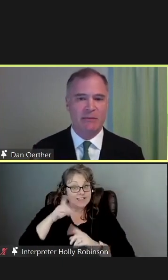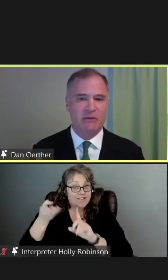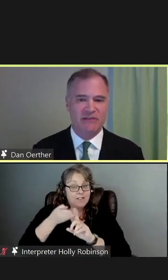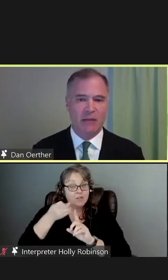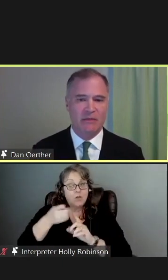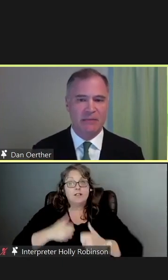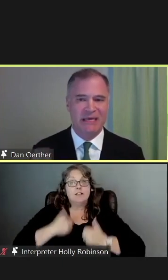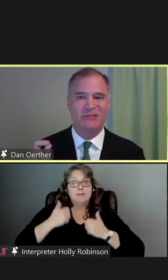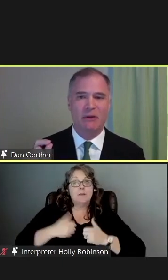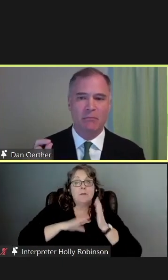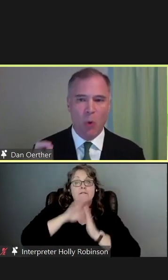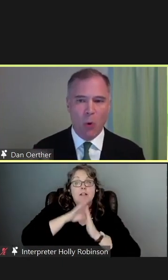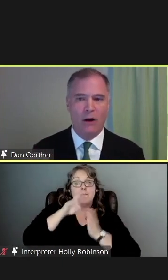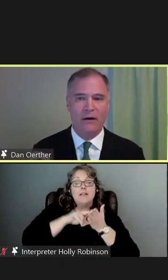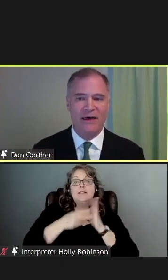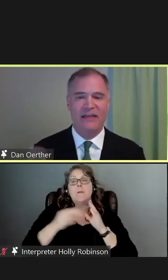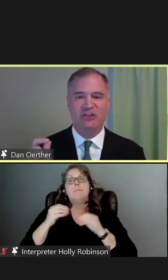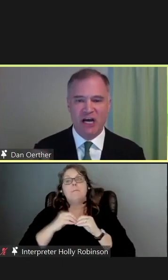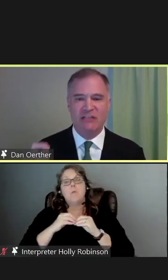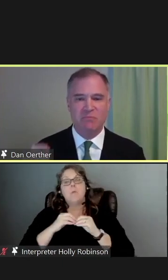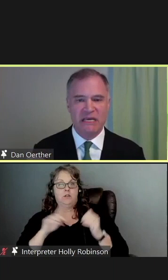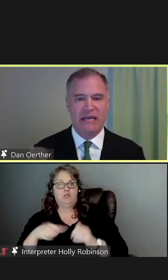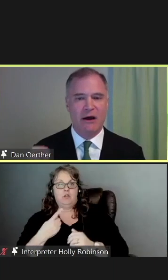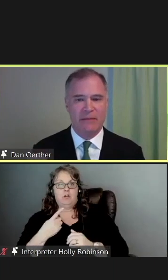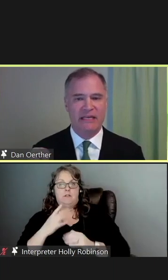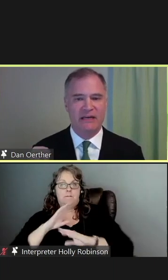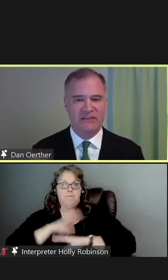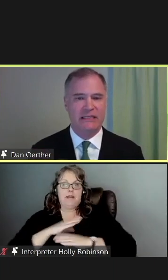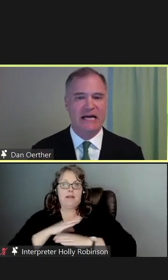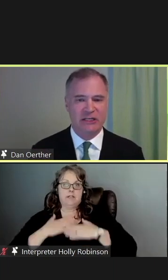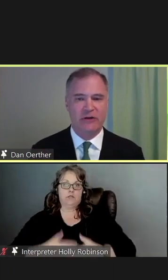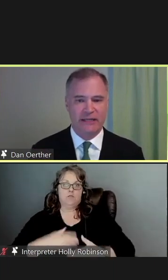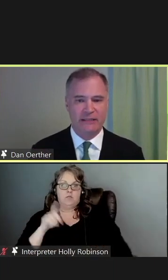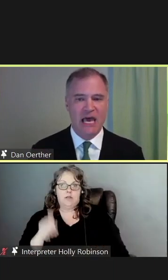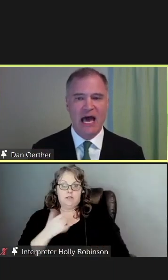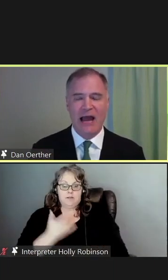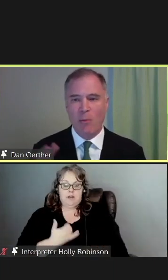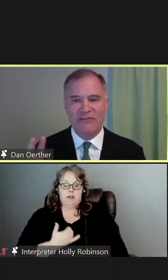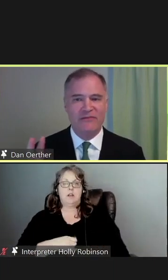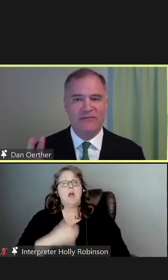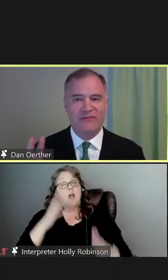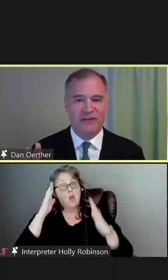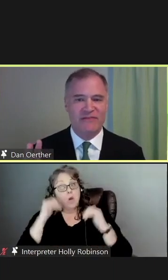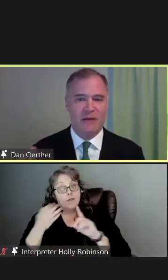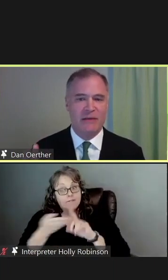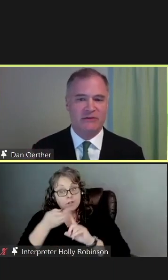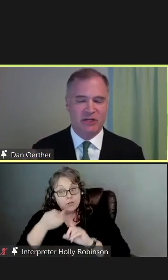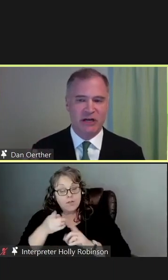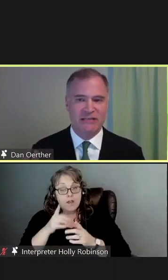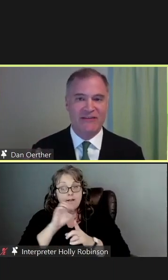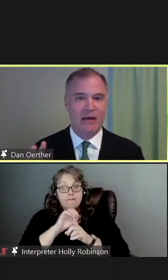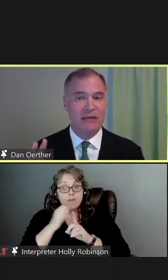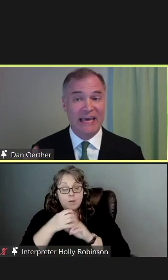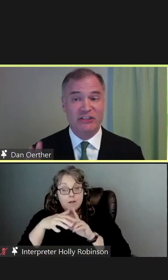sustainable development means more than just meeting our immediate physiological needs. I hope I've convinced you that environmental engineers